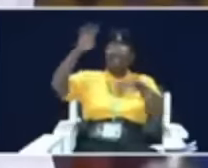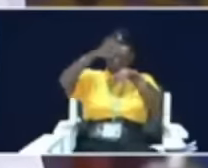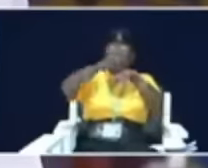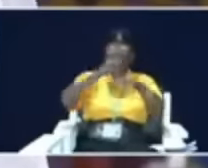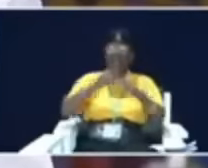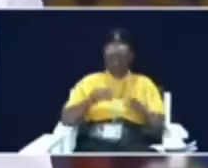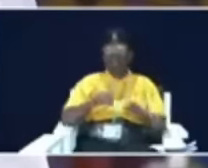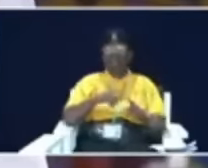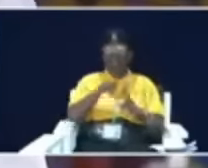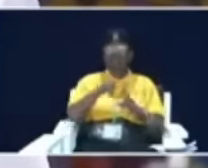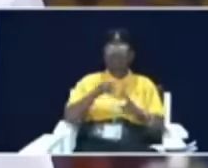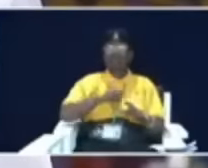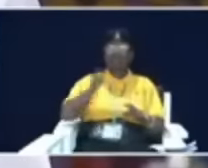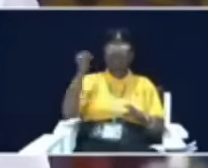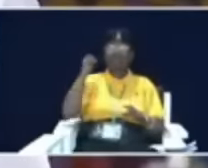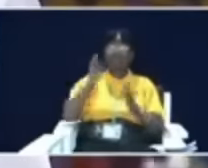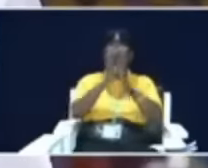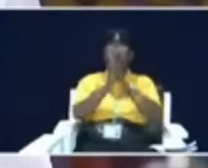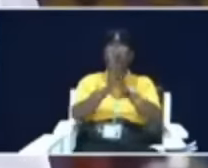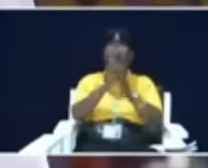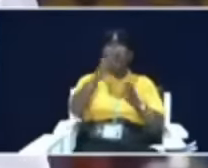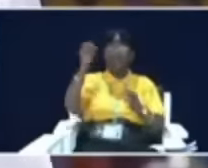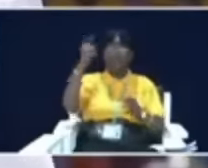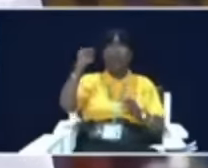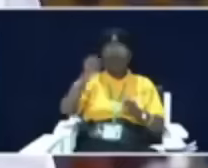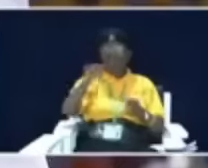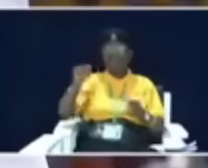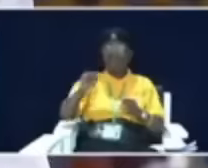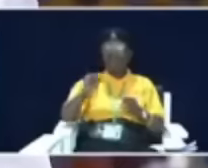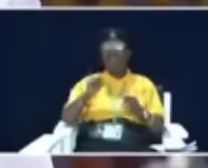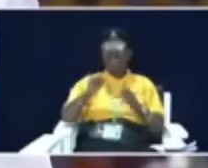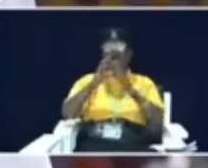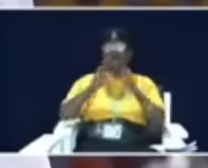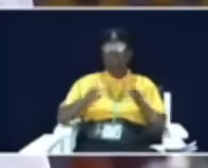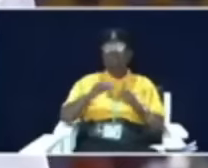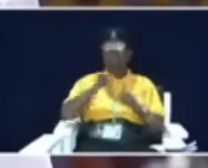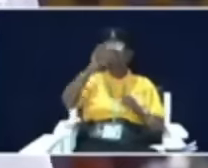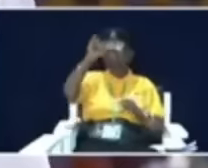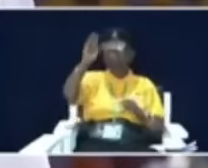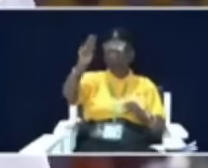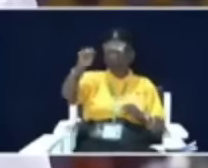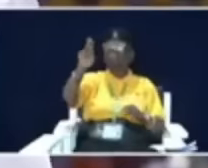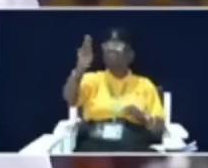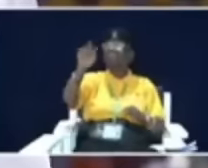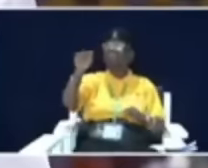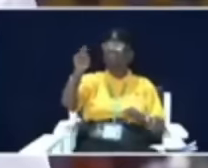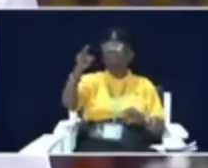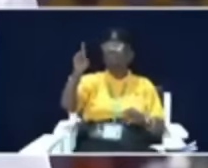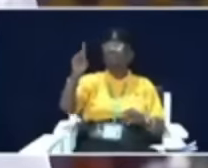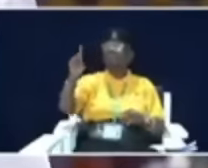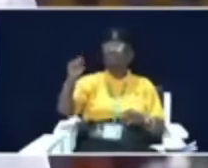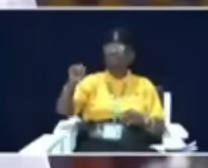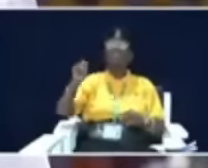When I was praying for a house, a mansion, and he promised me I will build you a city,